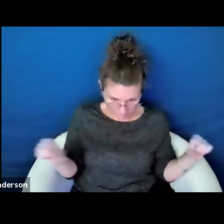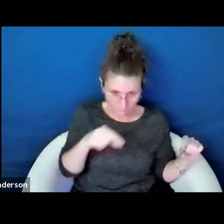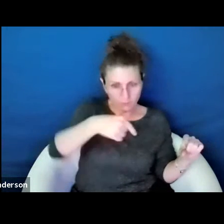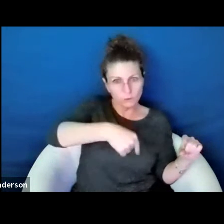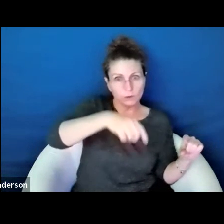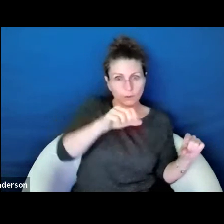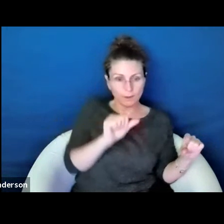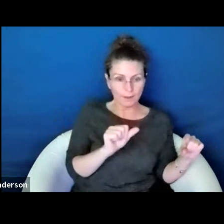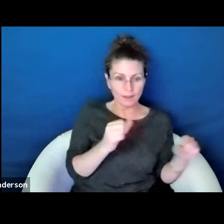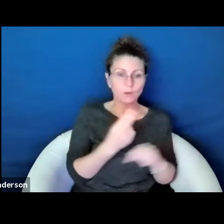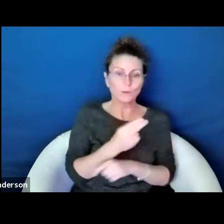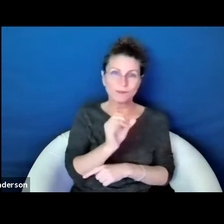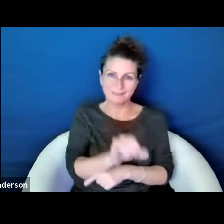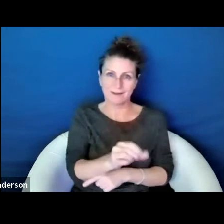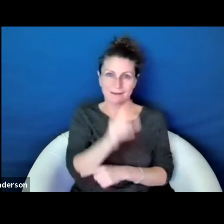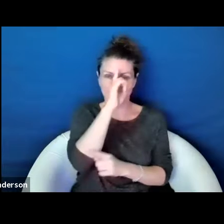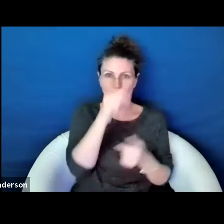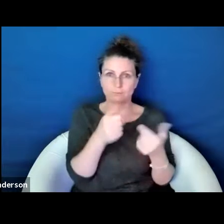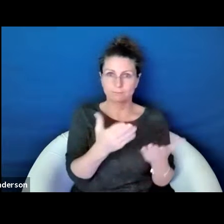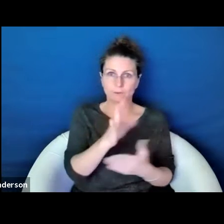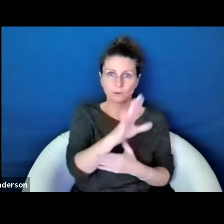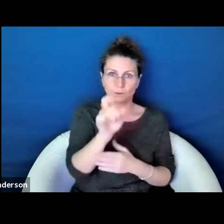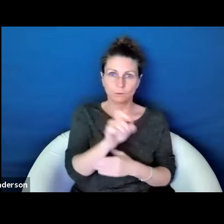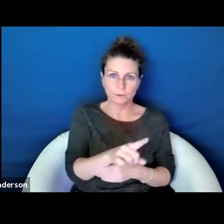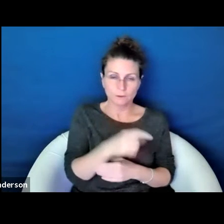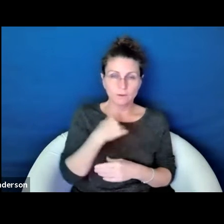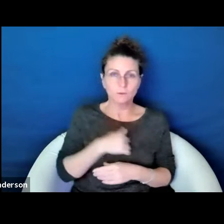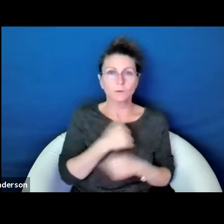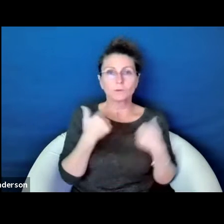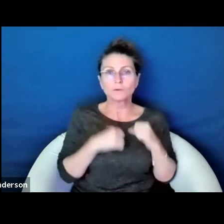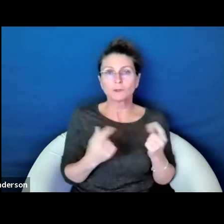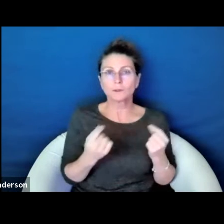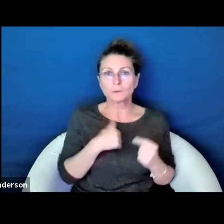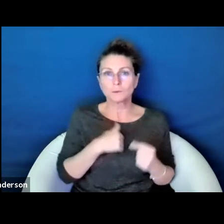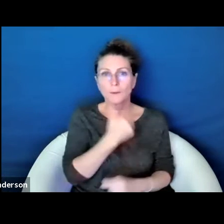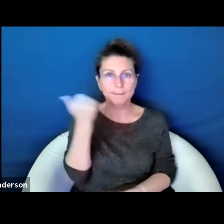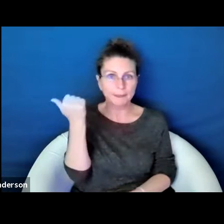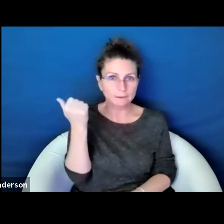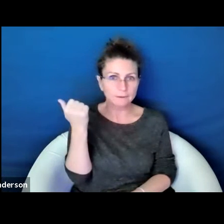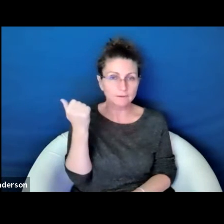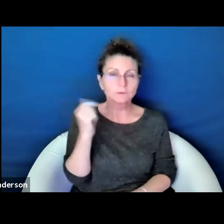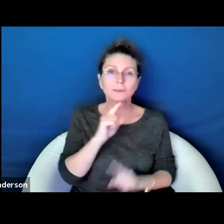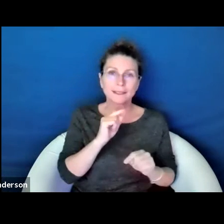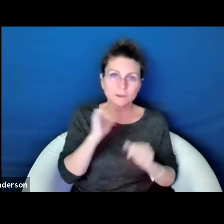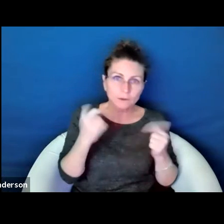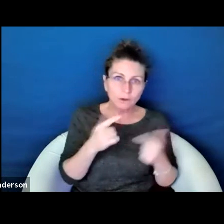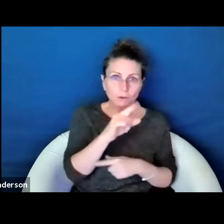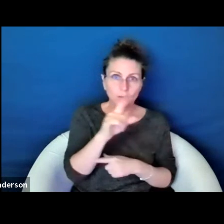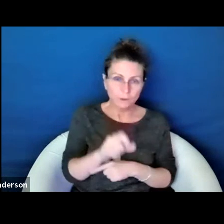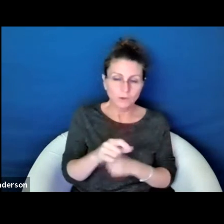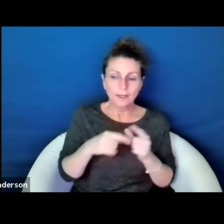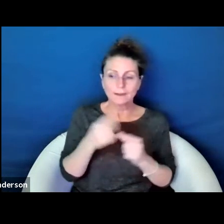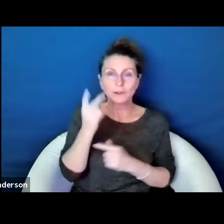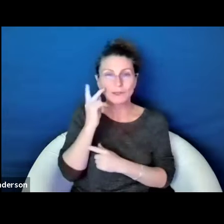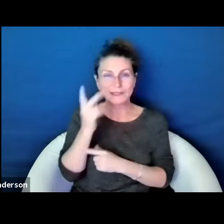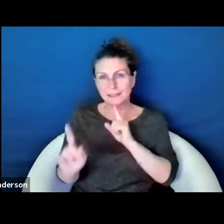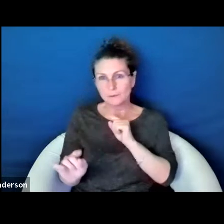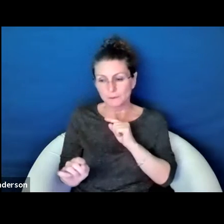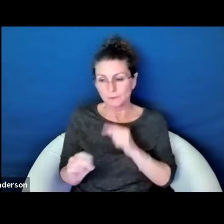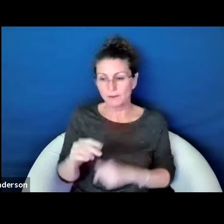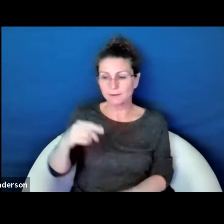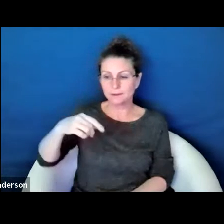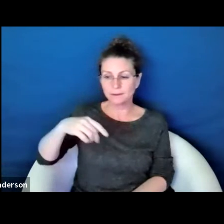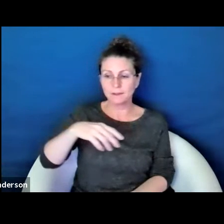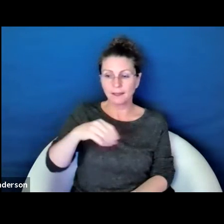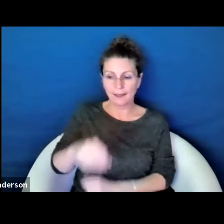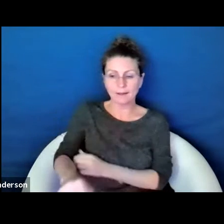this presentation. We will do our best to address all questions submitted. However, due to time restraints, we may not